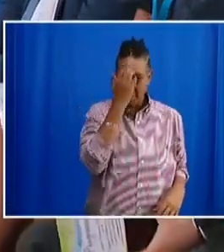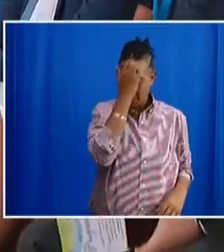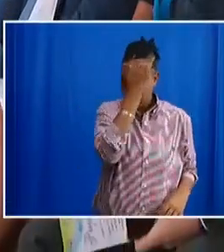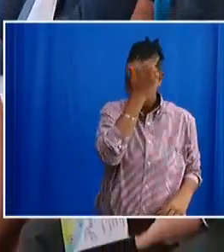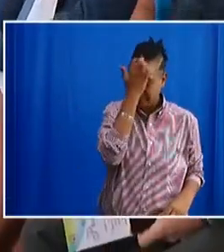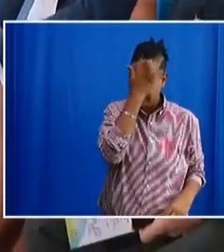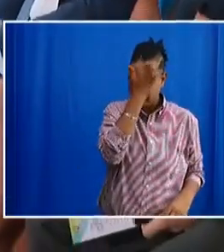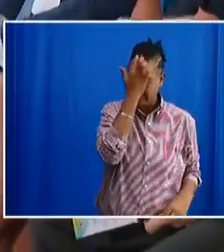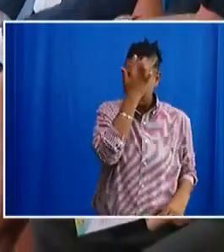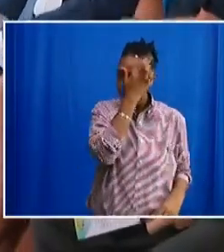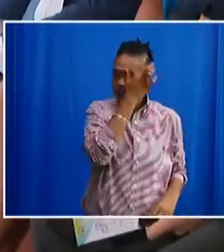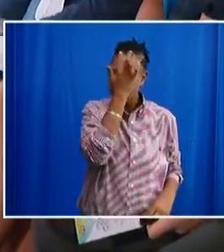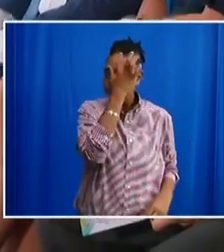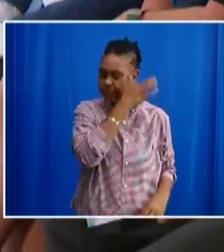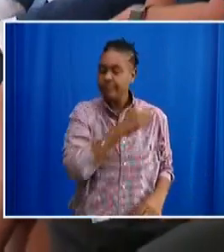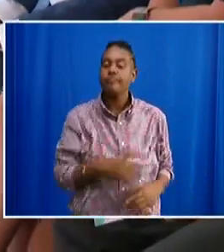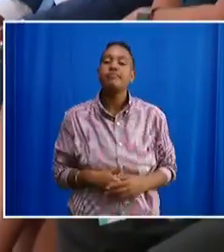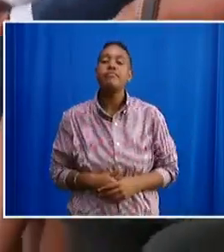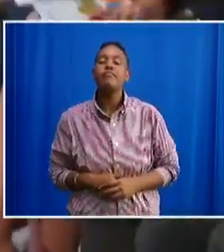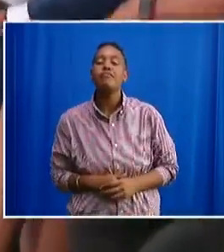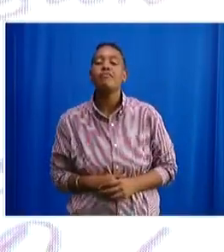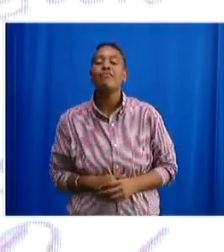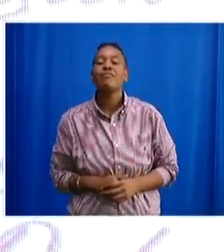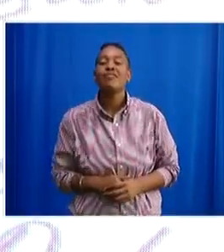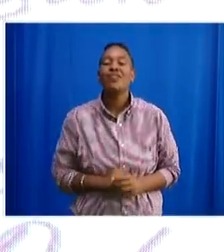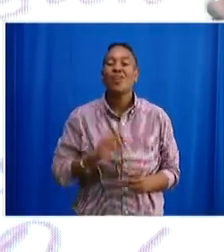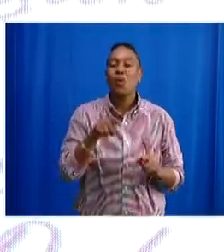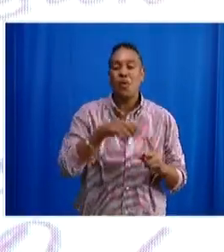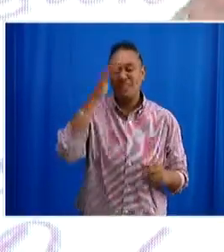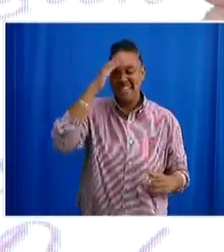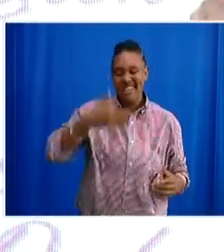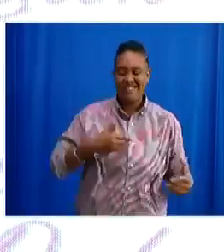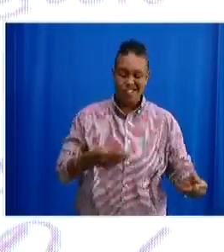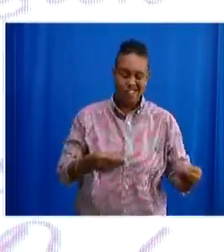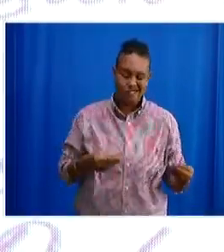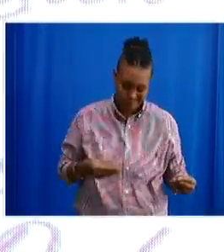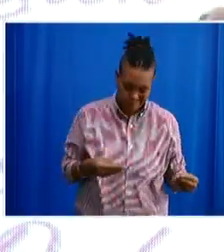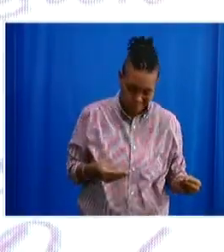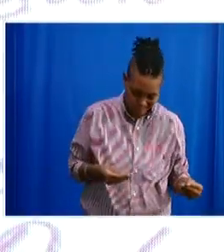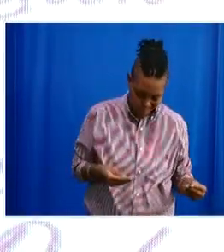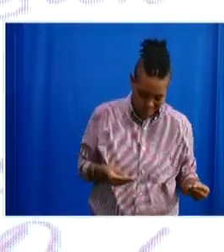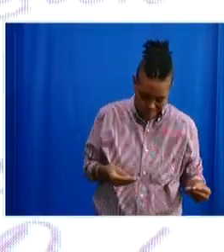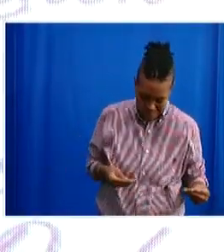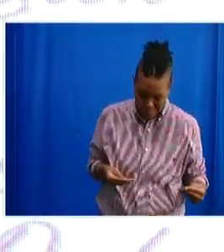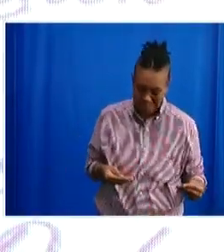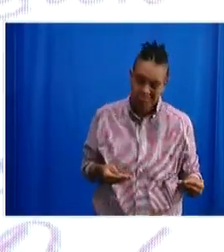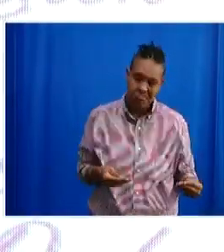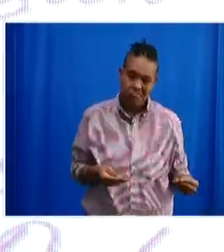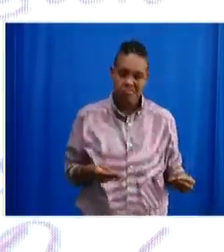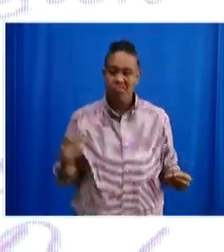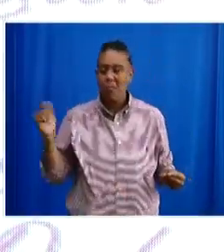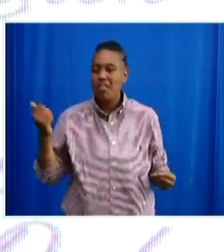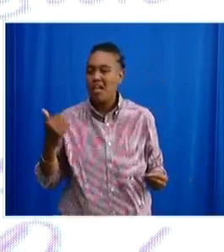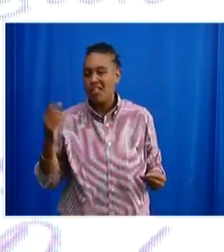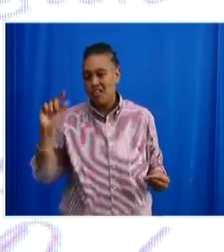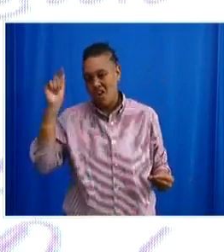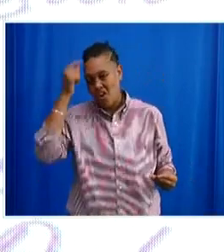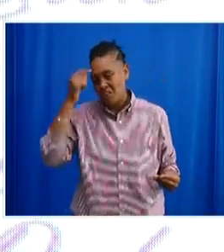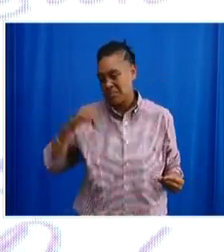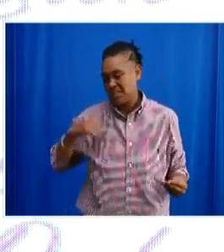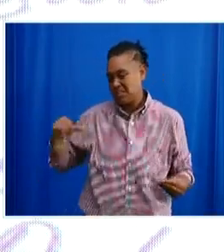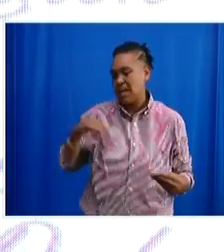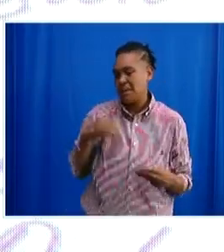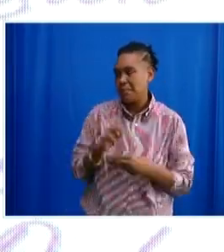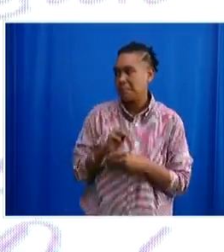Like you, Minister Mackenzie, when I got invitation to something like this from a colleague cabinet minister, this is